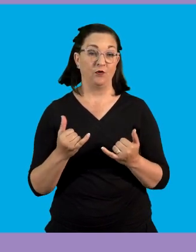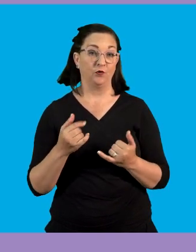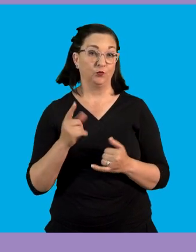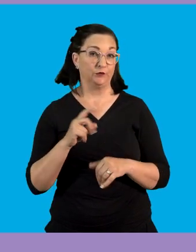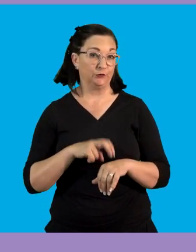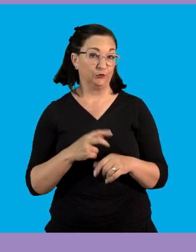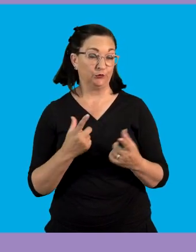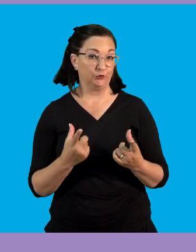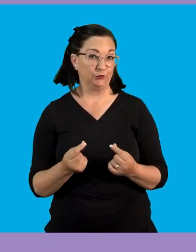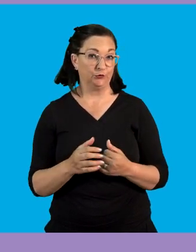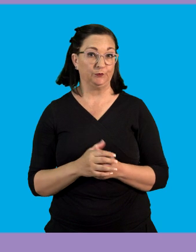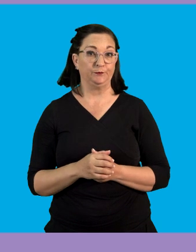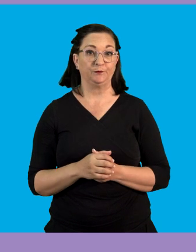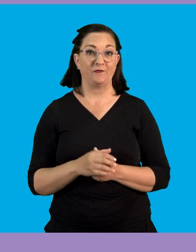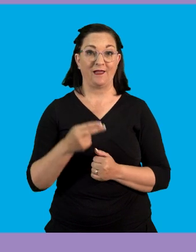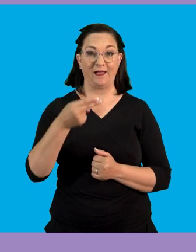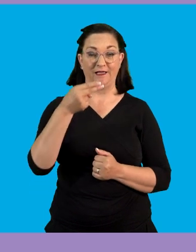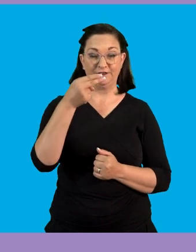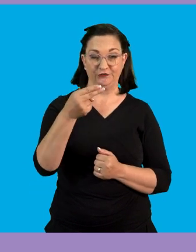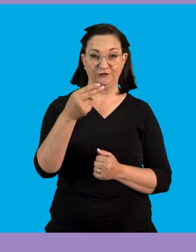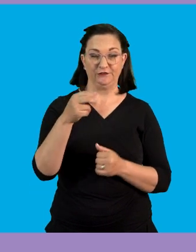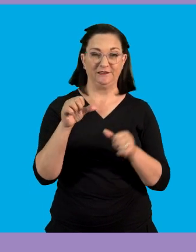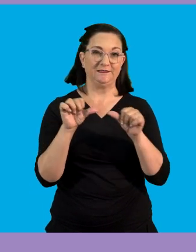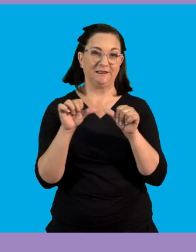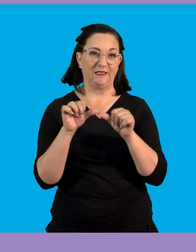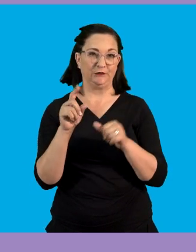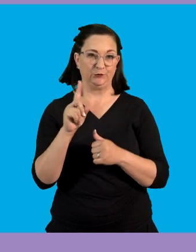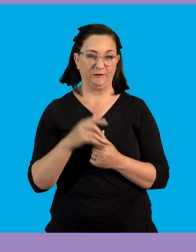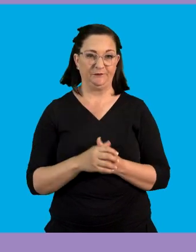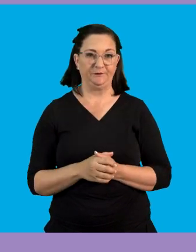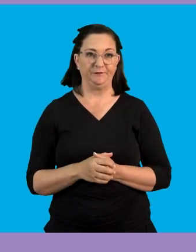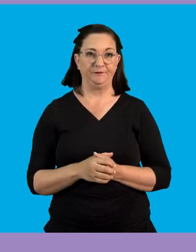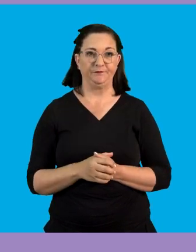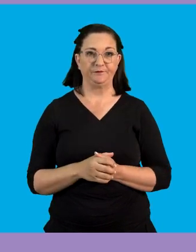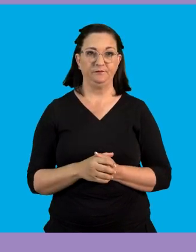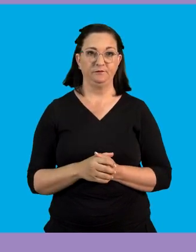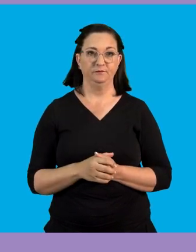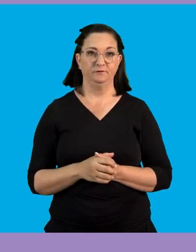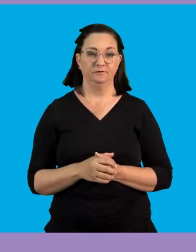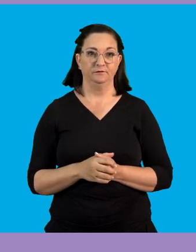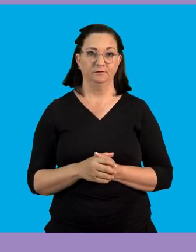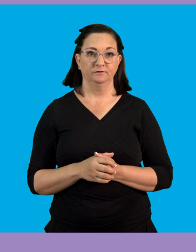are asked to determine the size of angle H. We know that